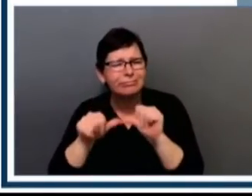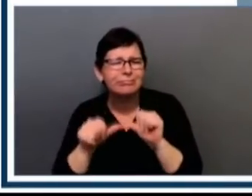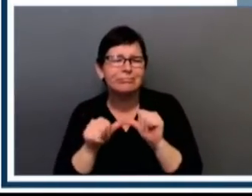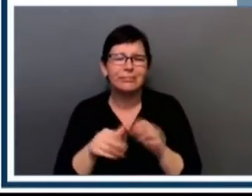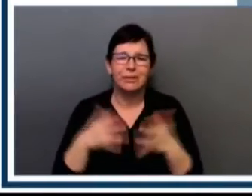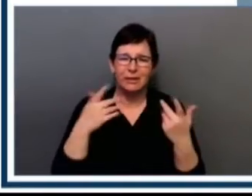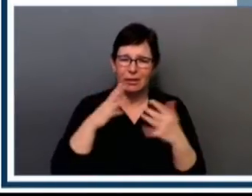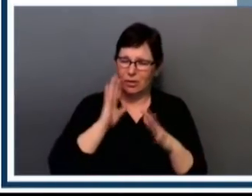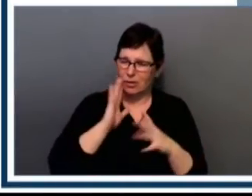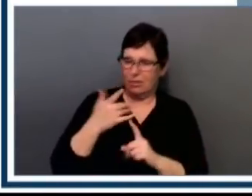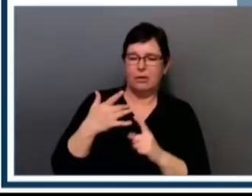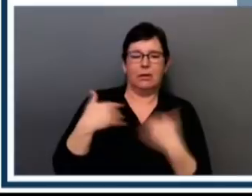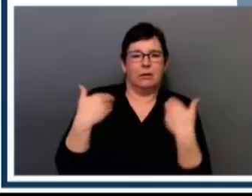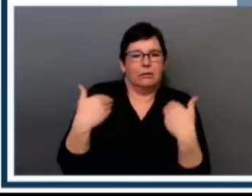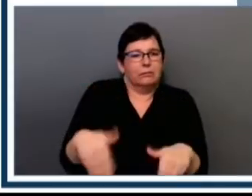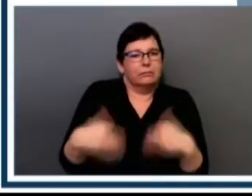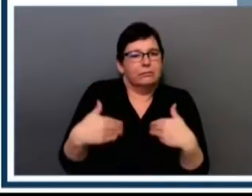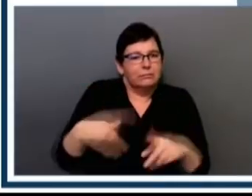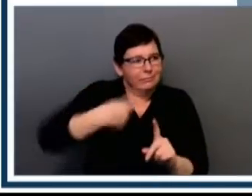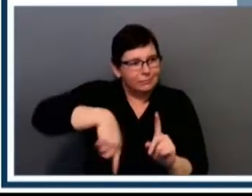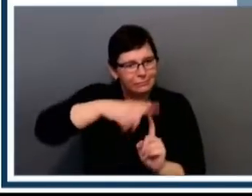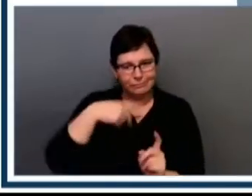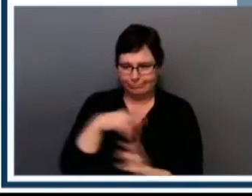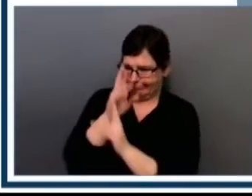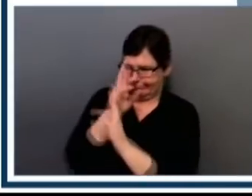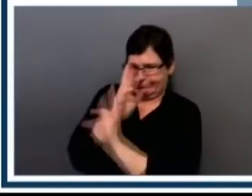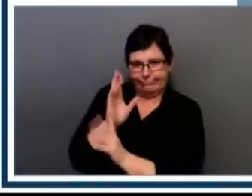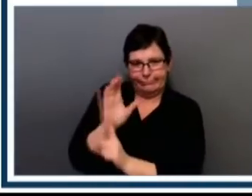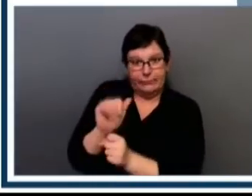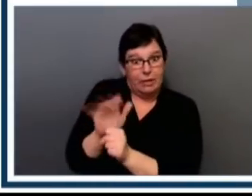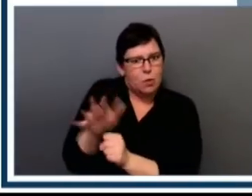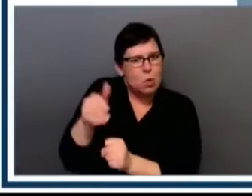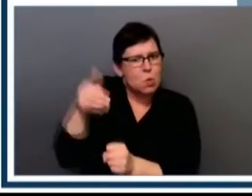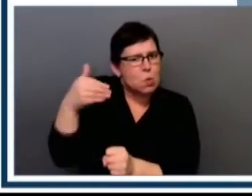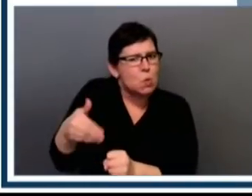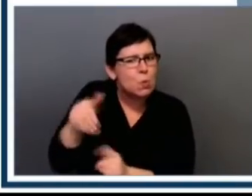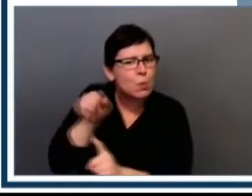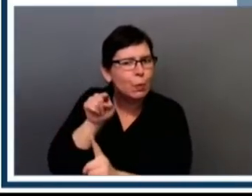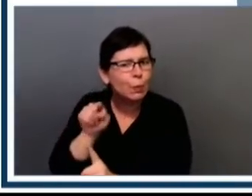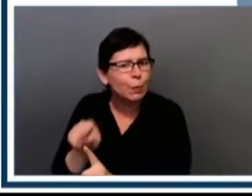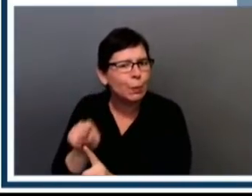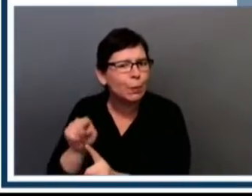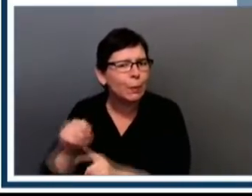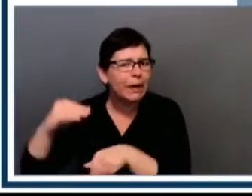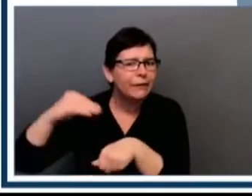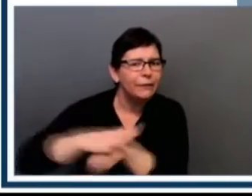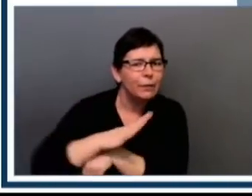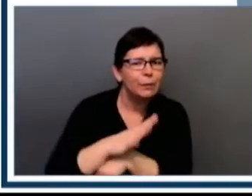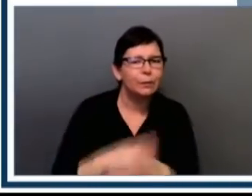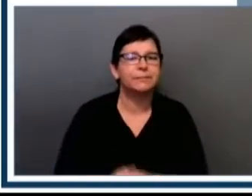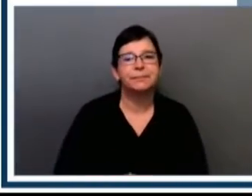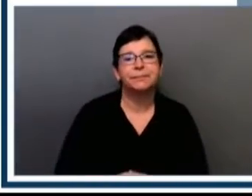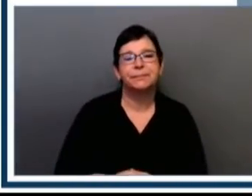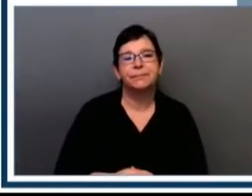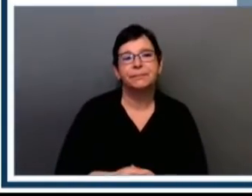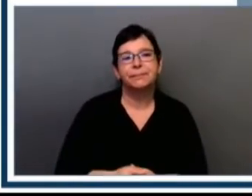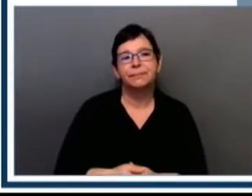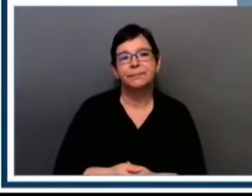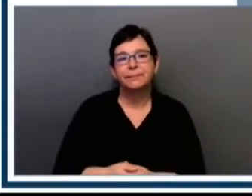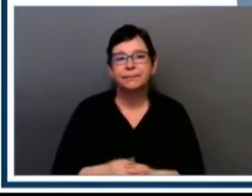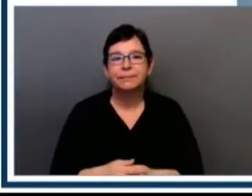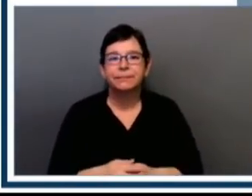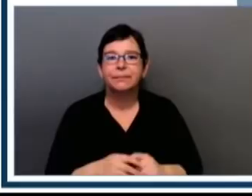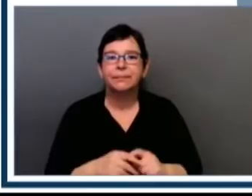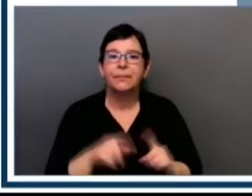safe, especially those most vulnerable to severe disease. COVID is now moving in 2 very different ways